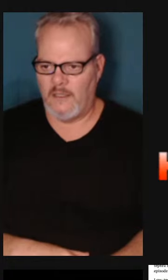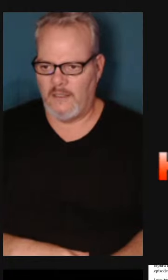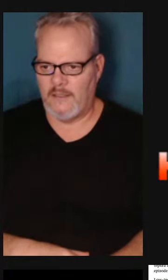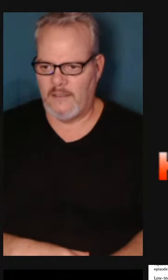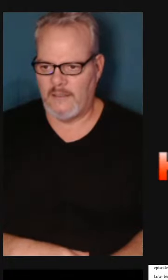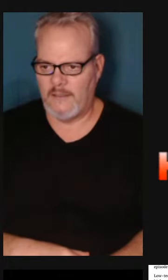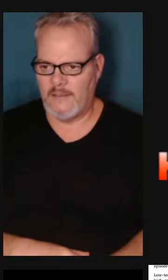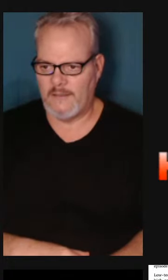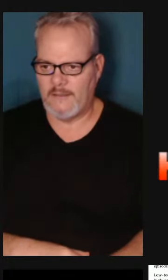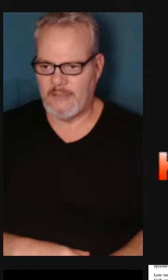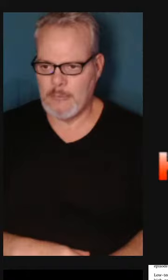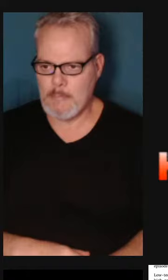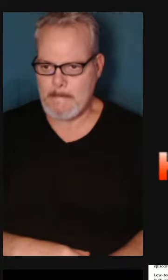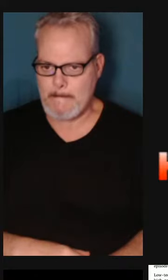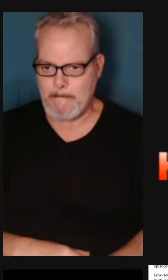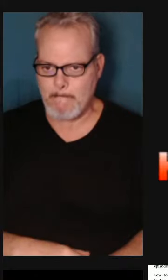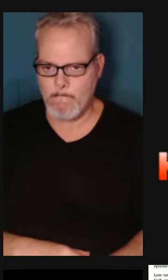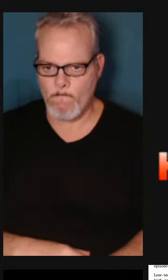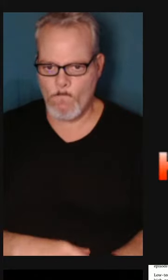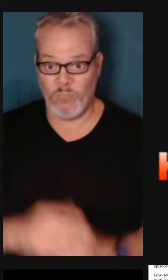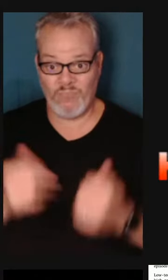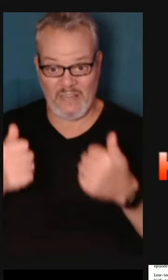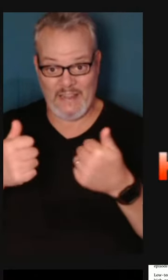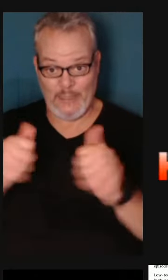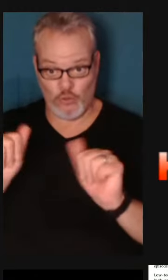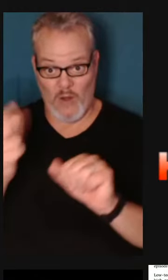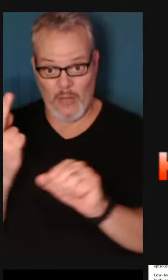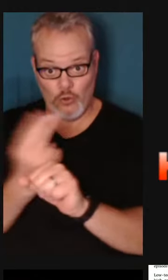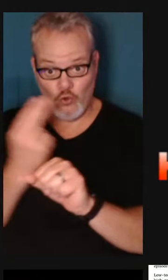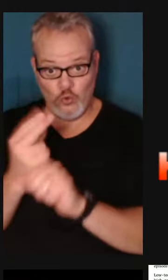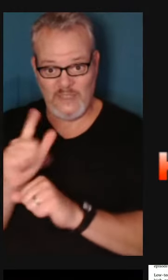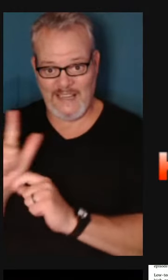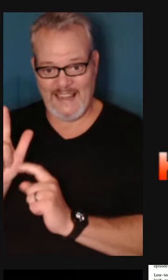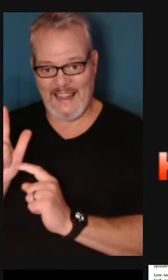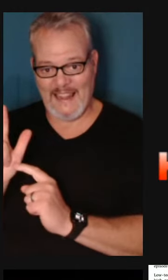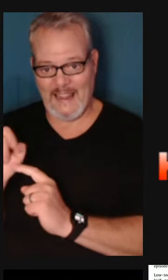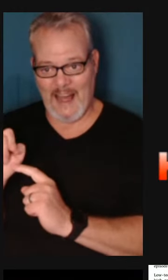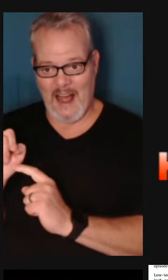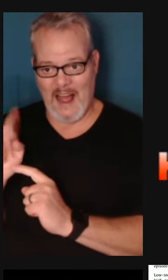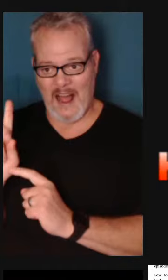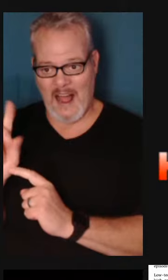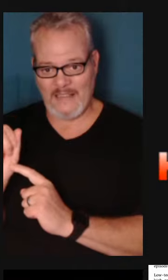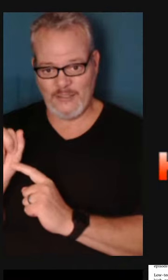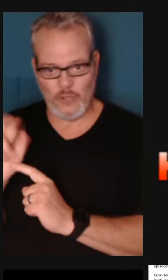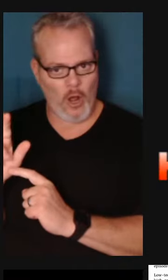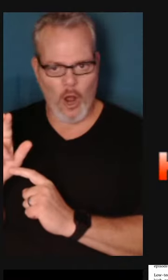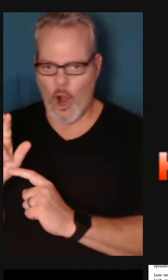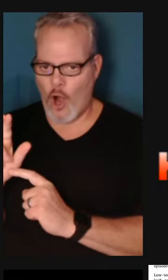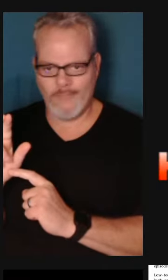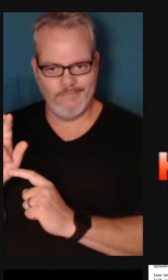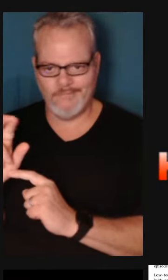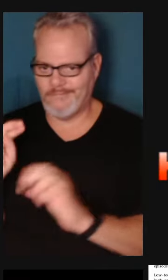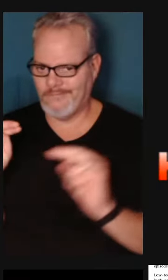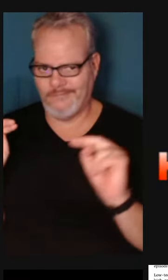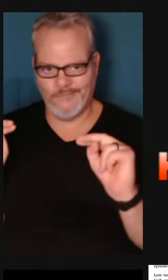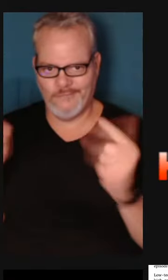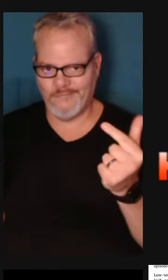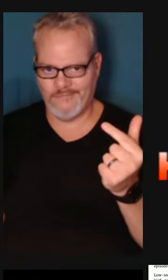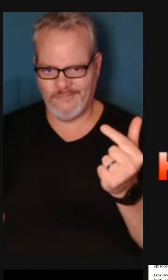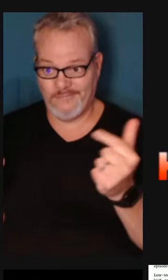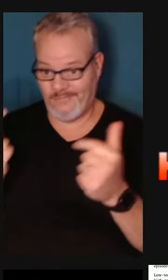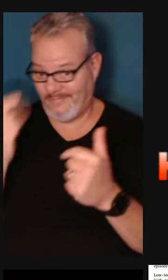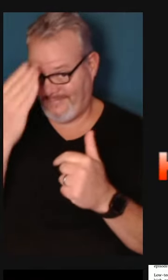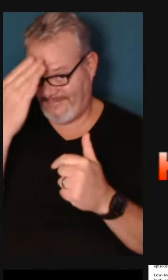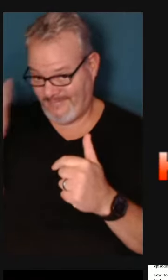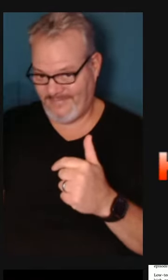So they say that they've tried to use the LiDAR that they've shot into the crater for volumes before, but that hasn't worked so well because the